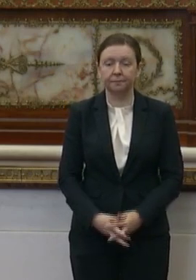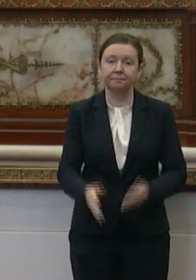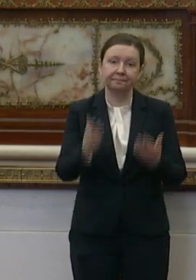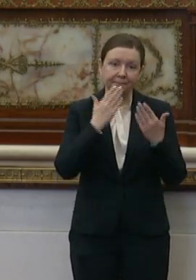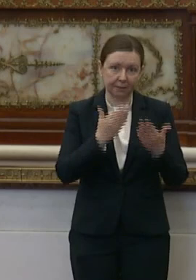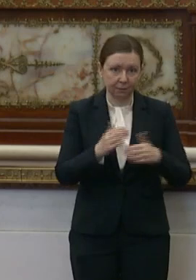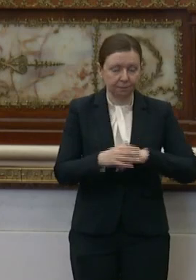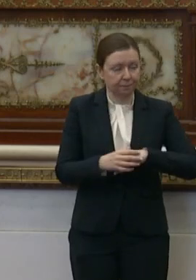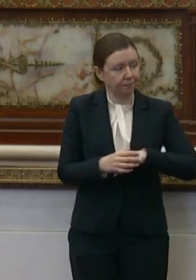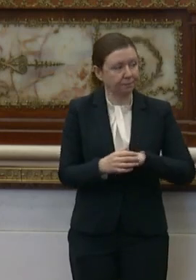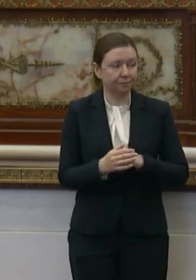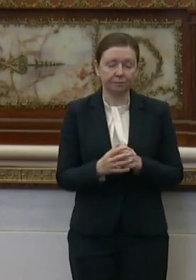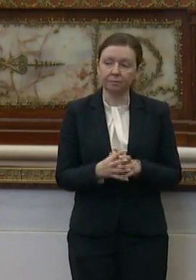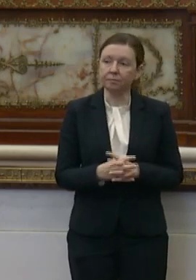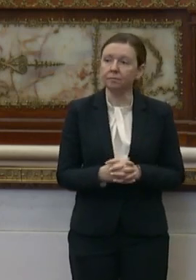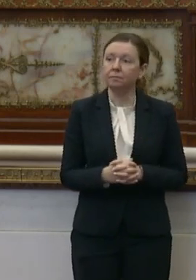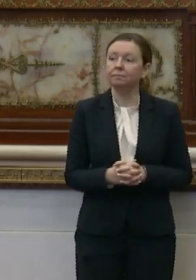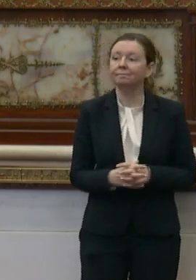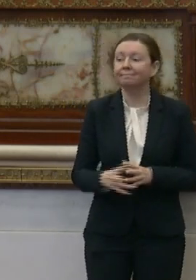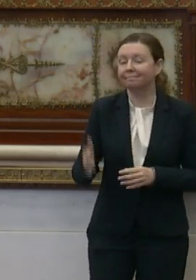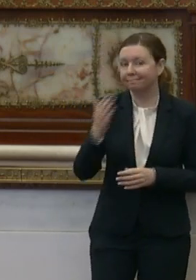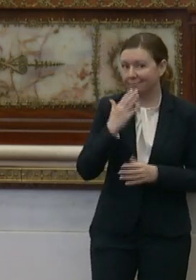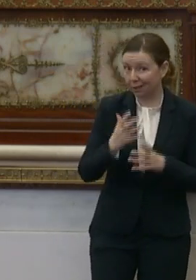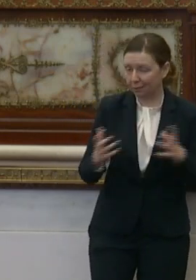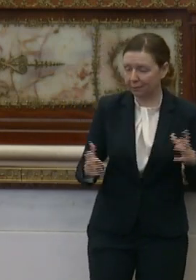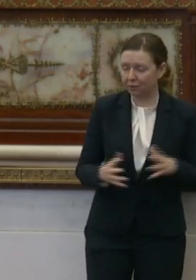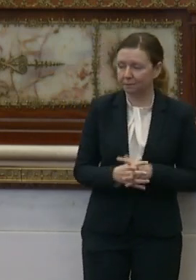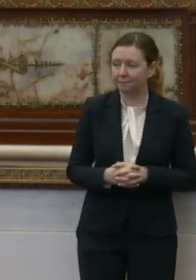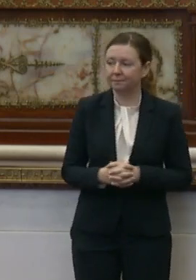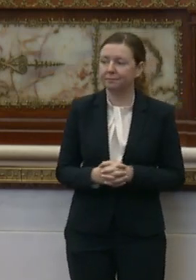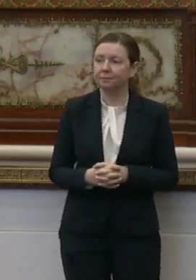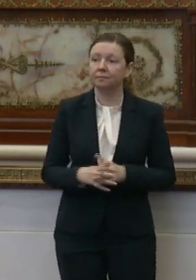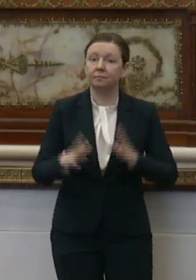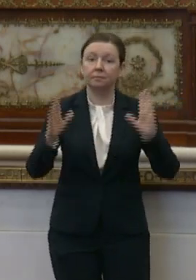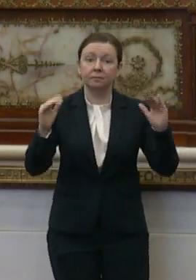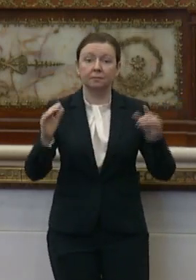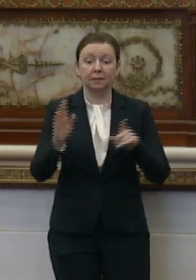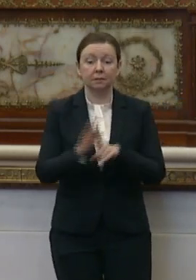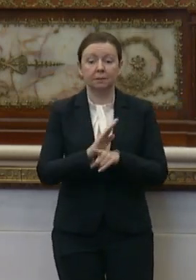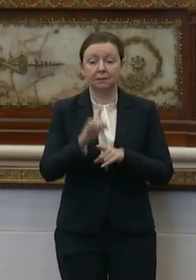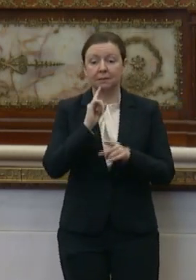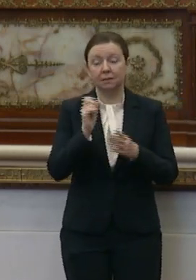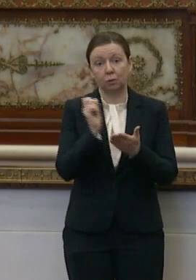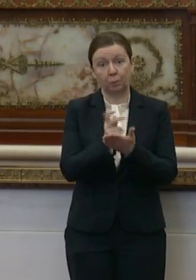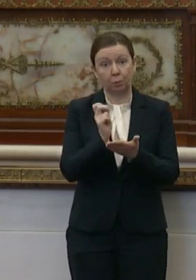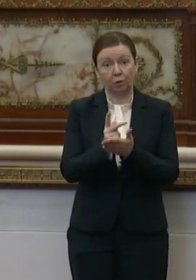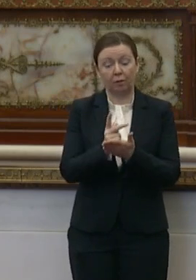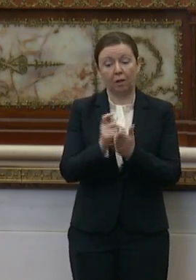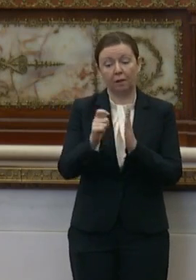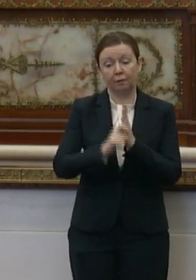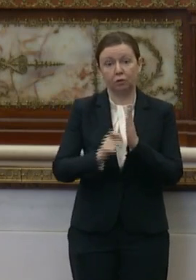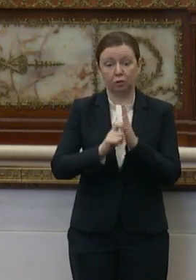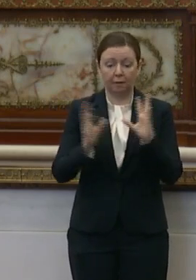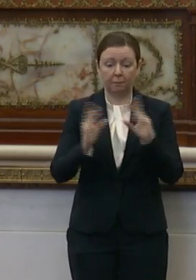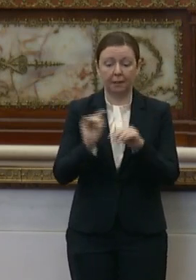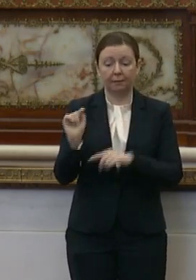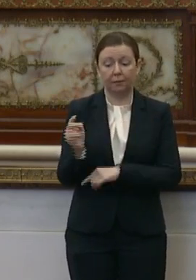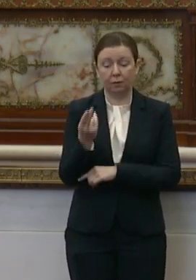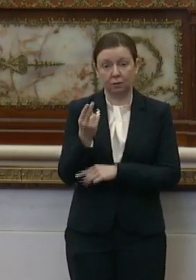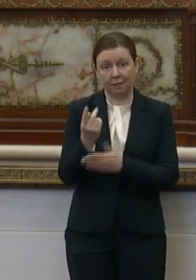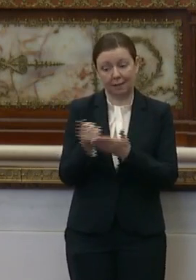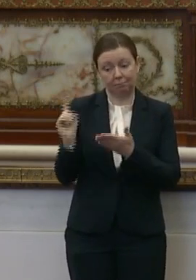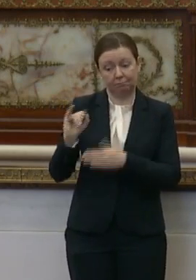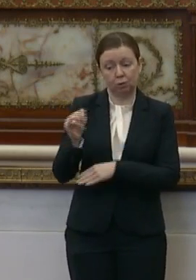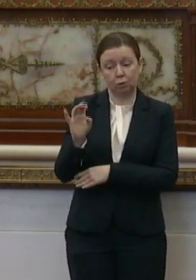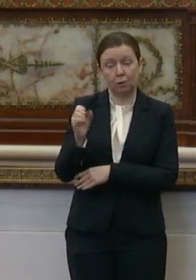Thank you. Thank you very much. Our next order of business is the approval of the journal of the meeting of Thursday,